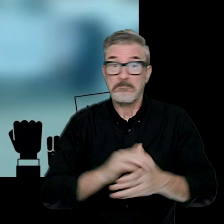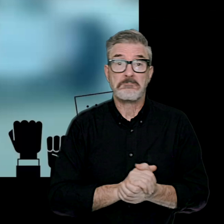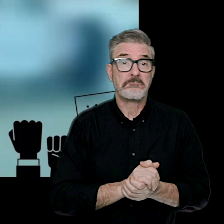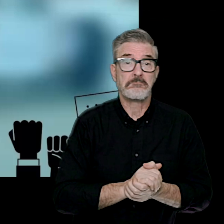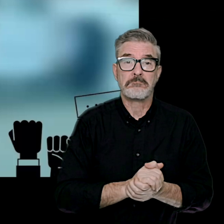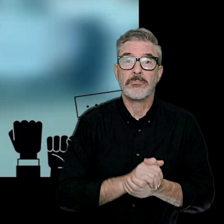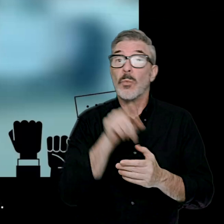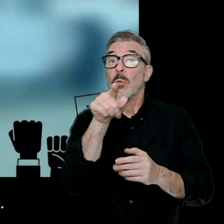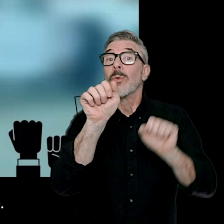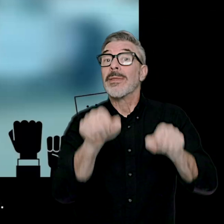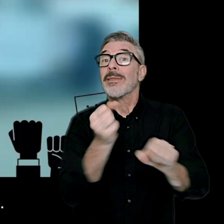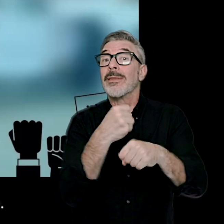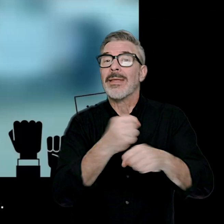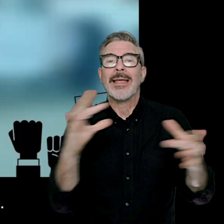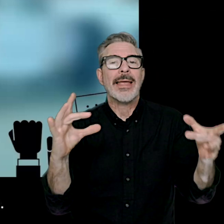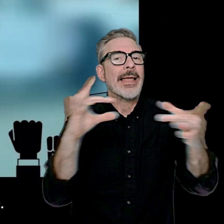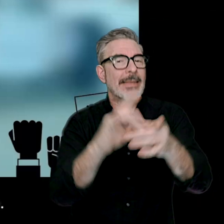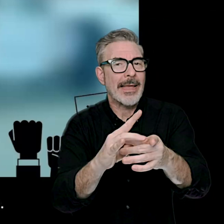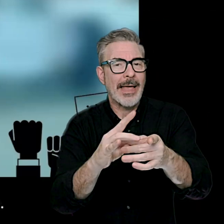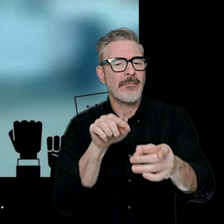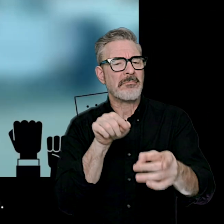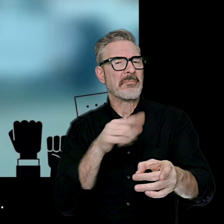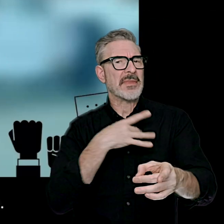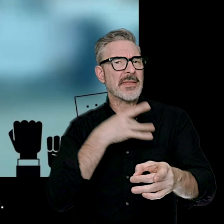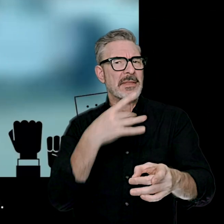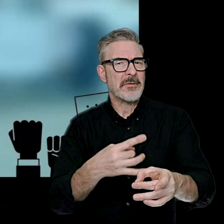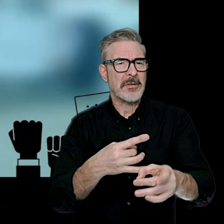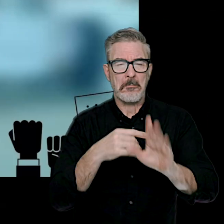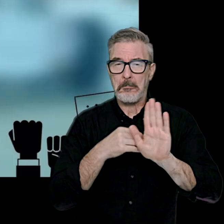The intent of the employer is not necessary to prove retaliation.